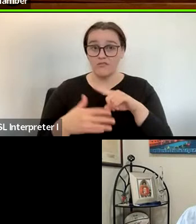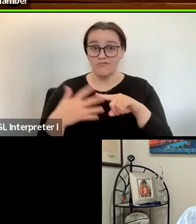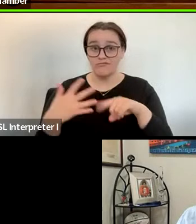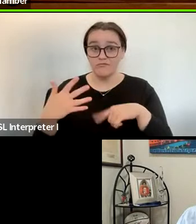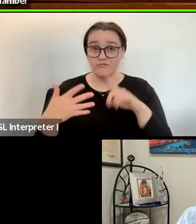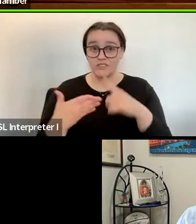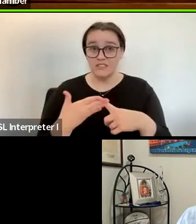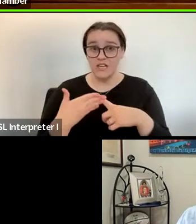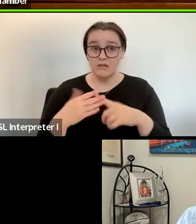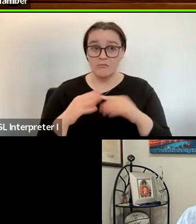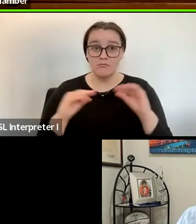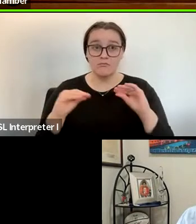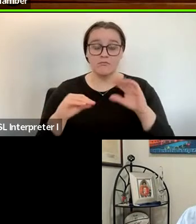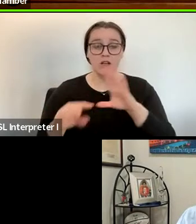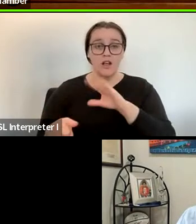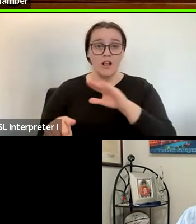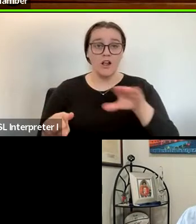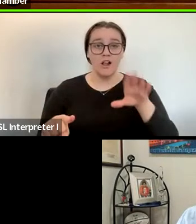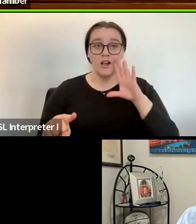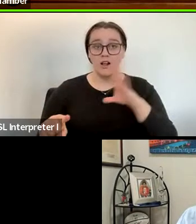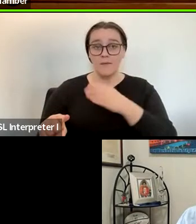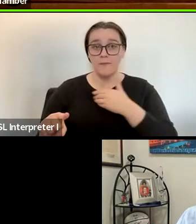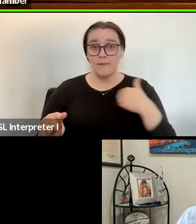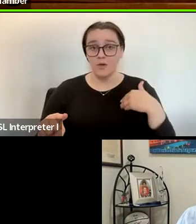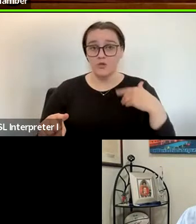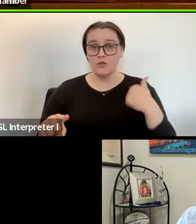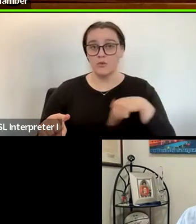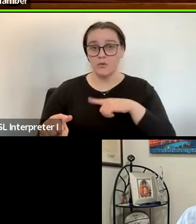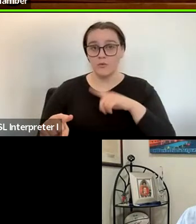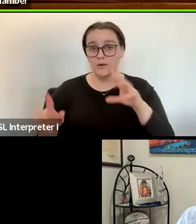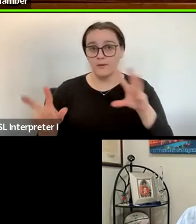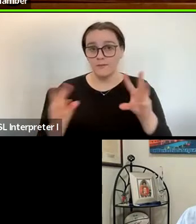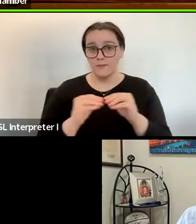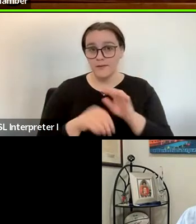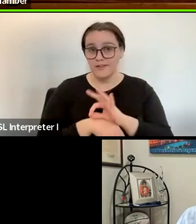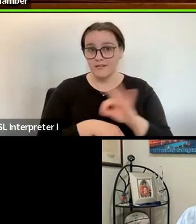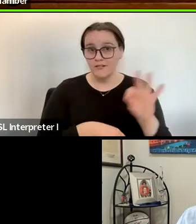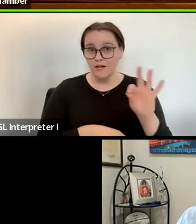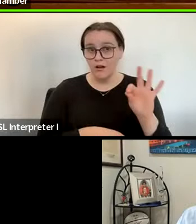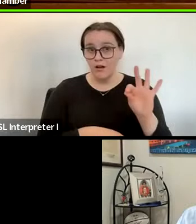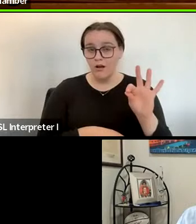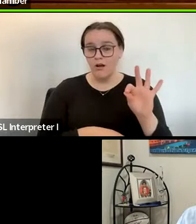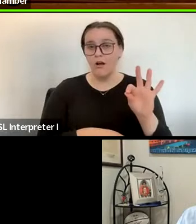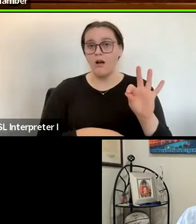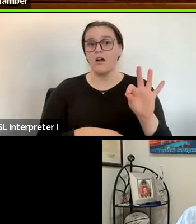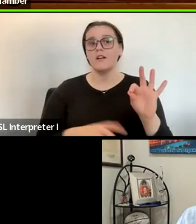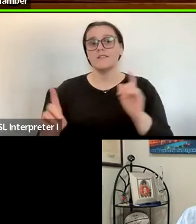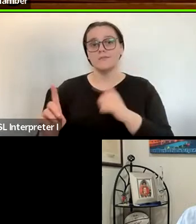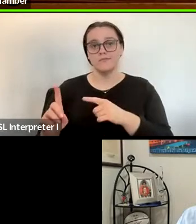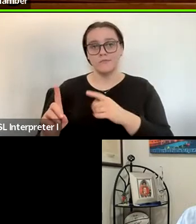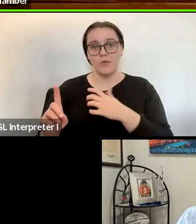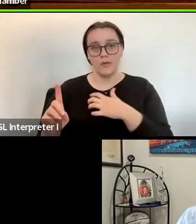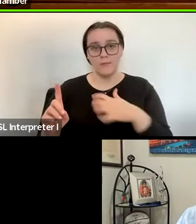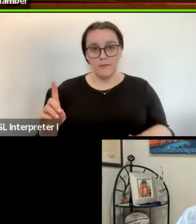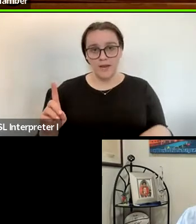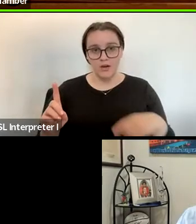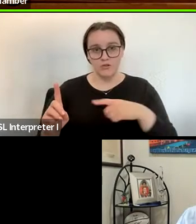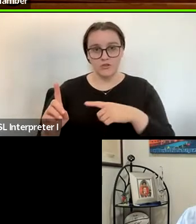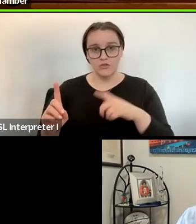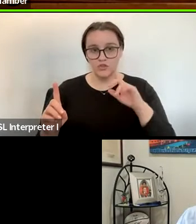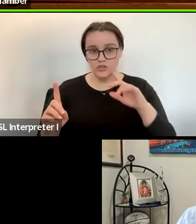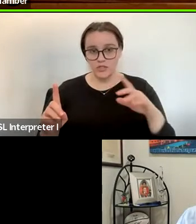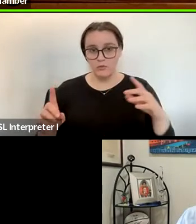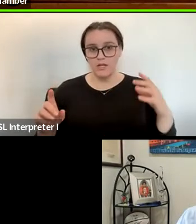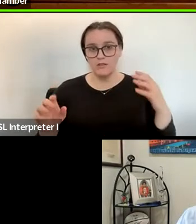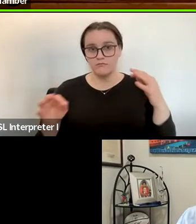Members reminded that we meet tomorrow morning, I believe at 9 a.m. with the mayor, where she will brief us on the budget.